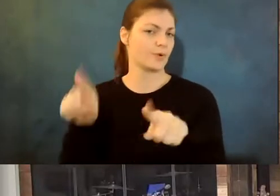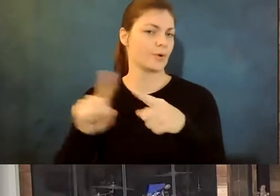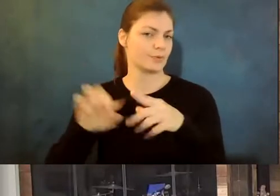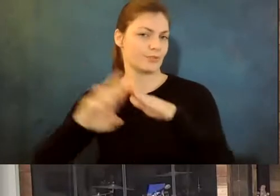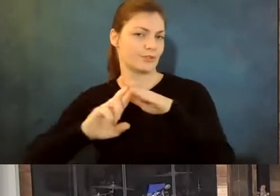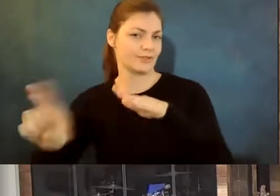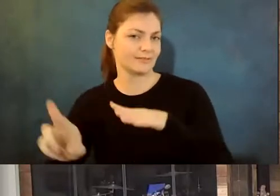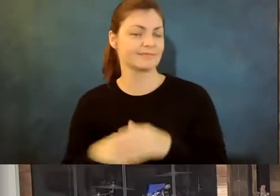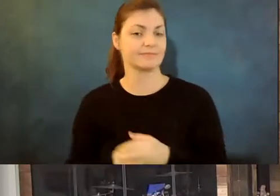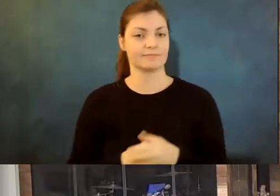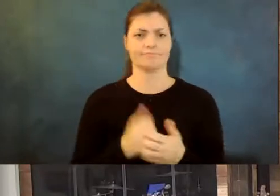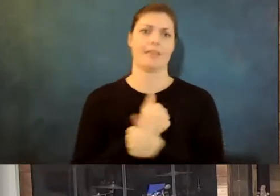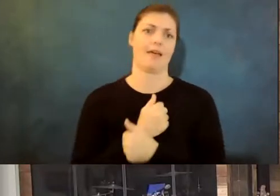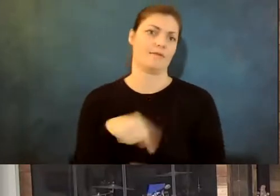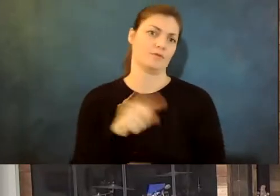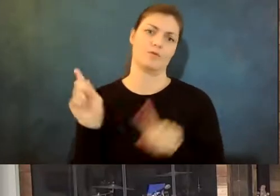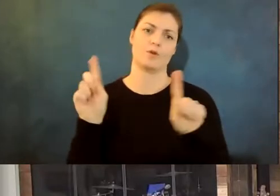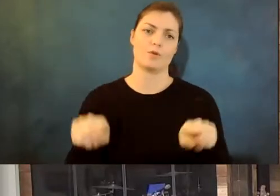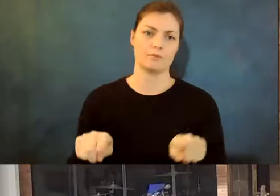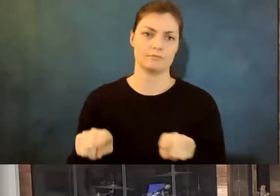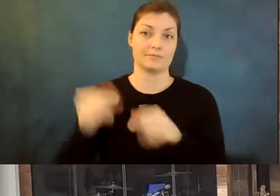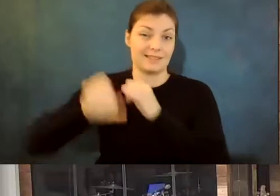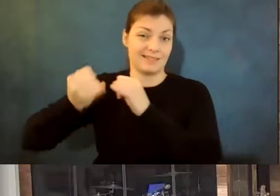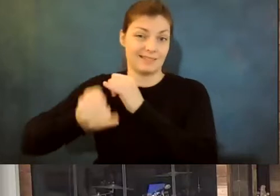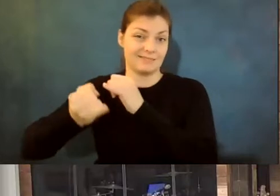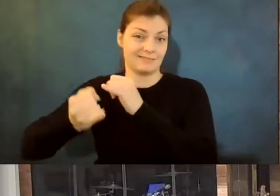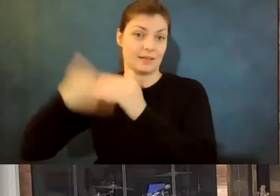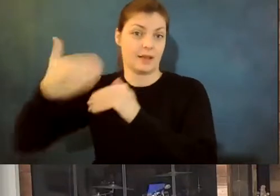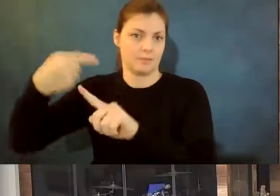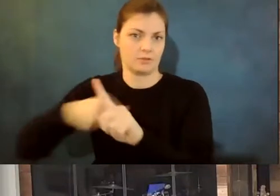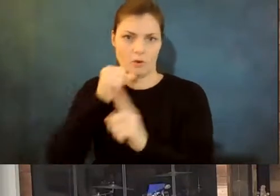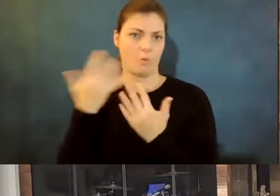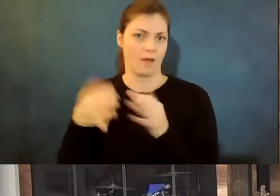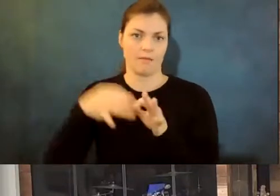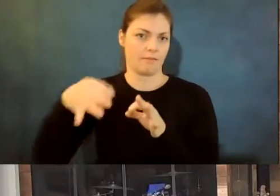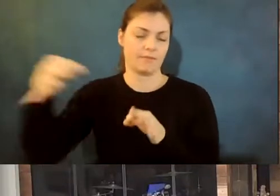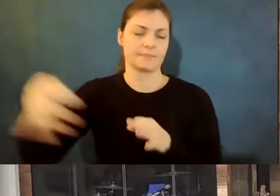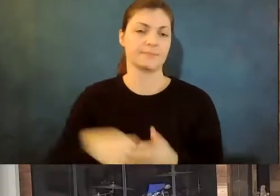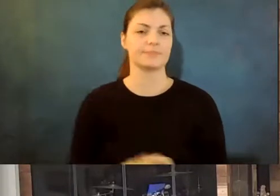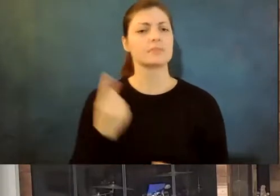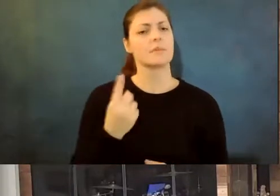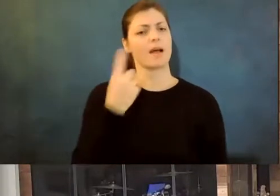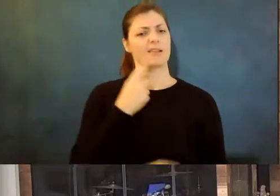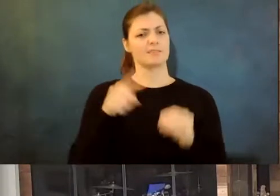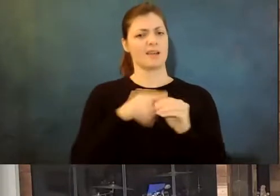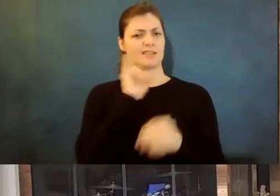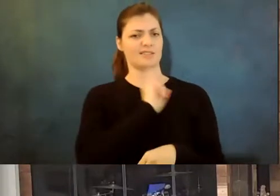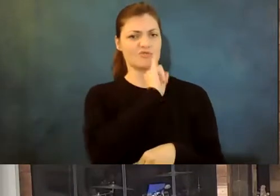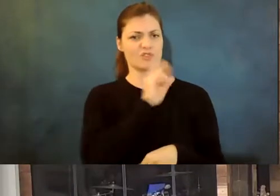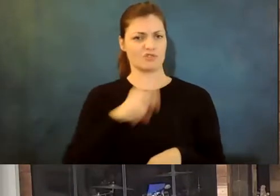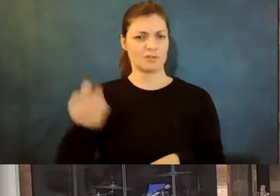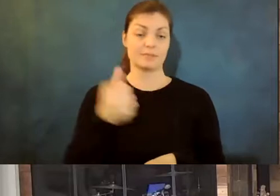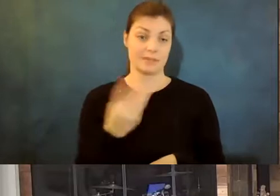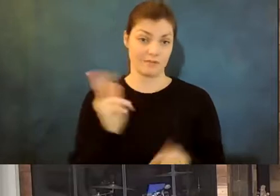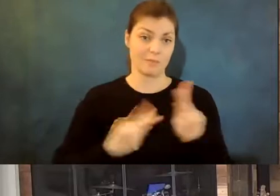women that want to go. You can still sign up. It's at the end of next month, so don't wait too long. Somebody asked me about the Israel trip. We had several people signed